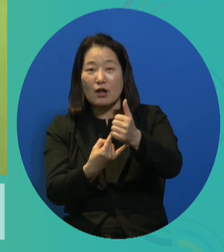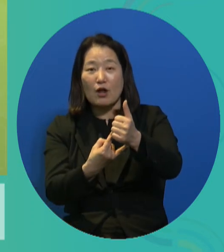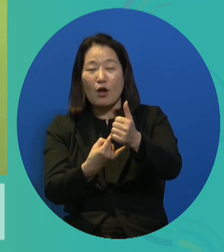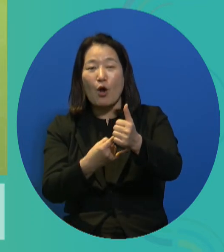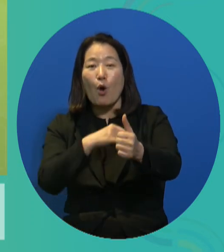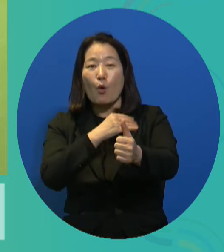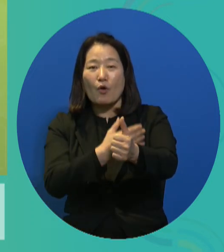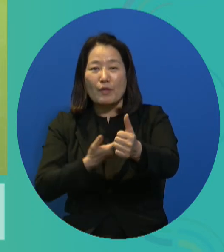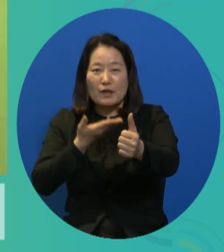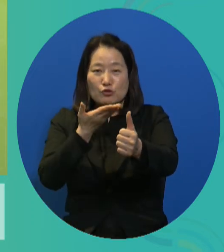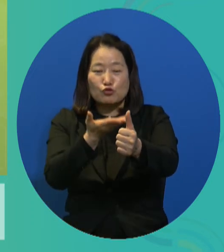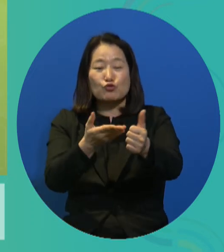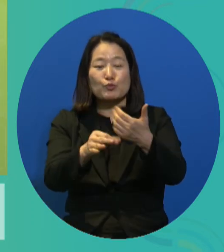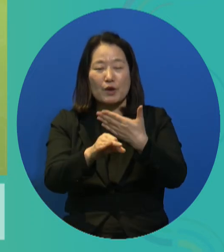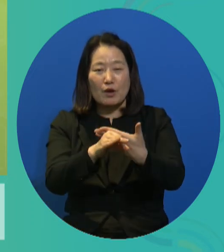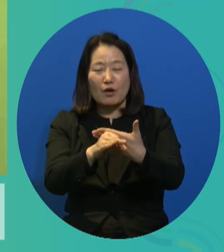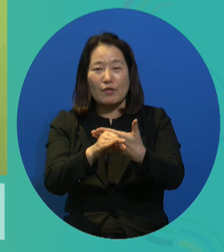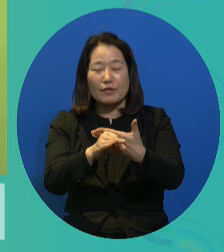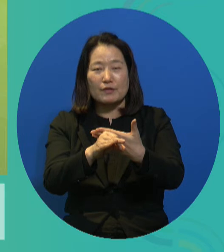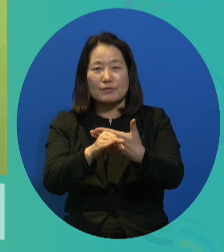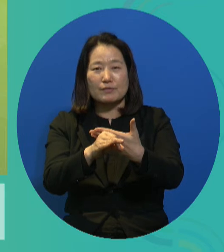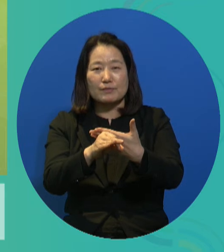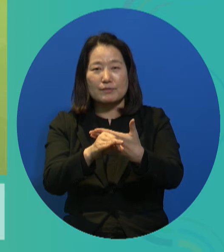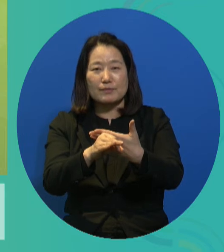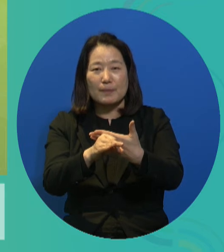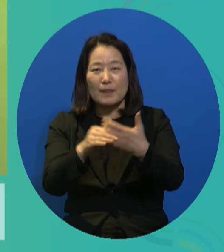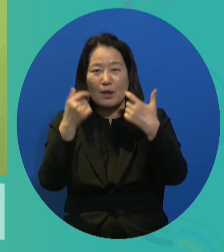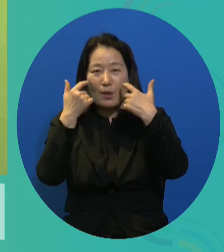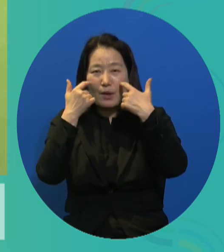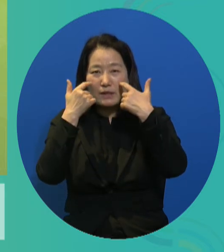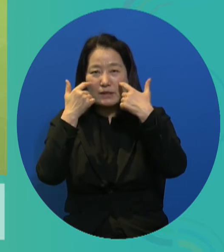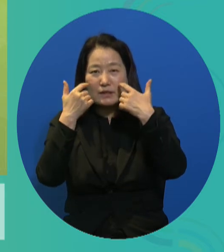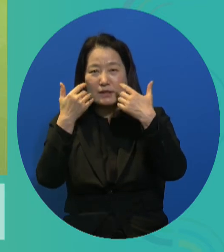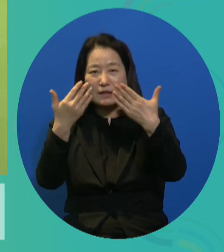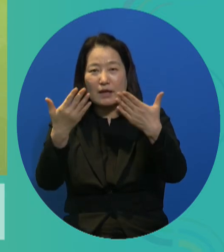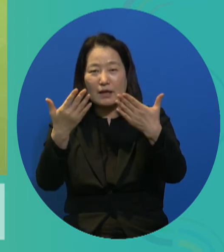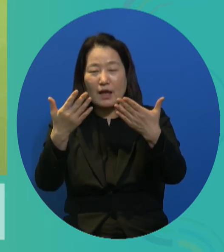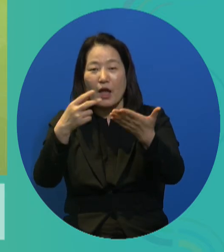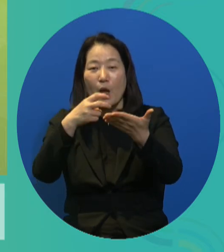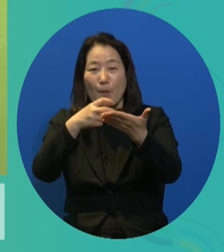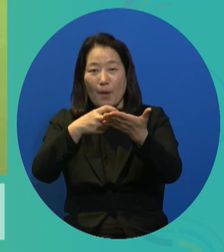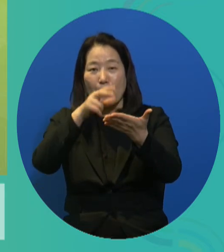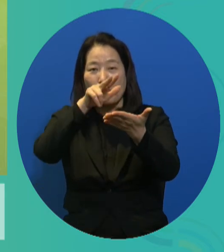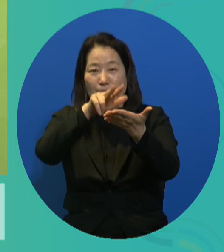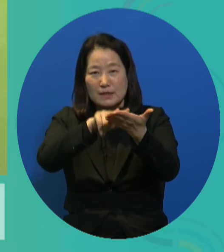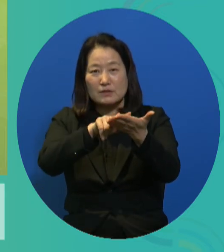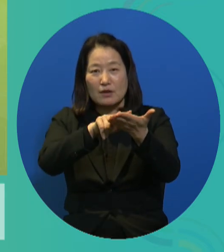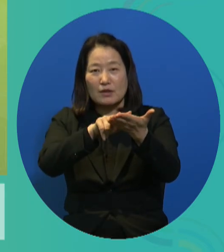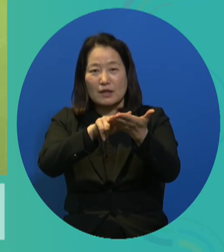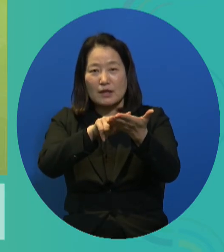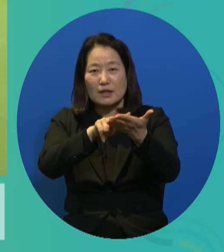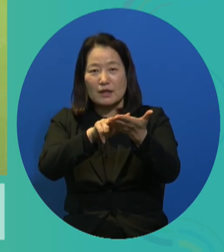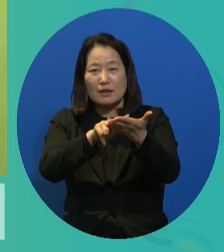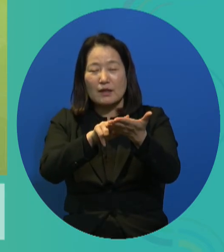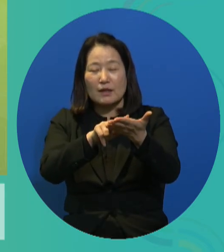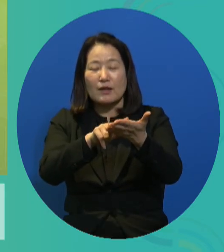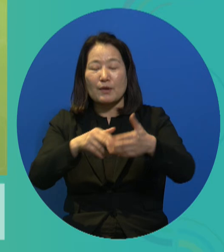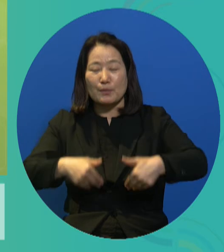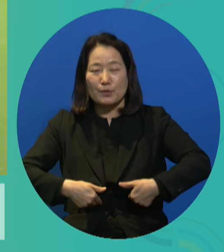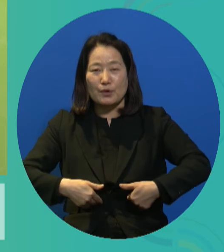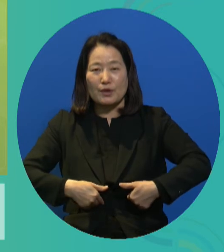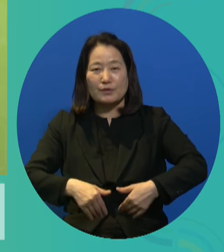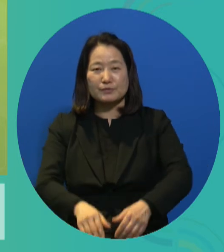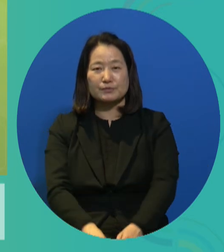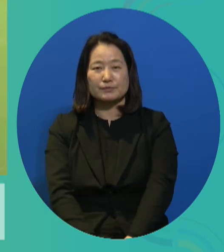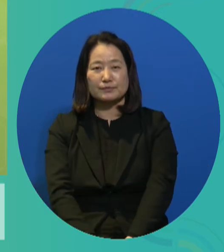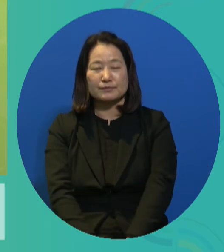done, especially when it comes to implementation, when there's a recommendation or a decision made by the UN committee, then we would have to